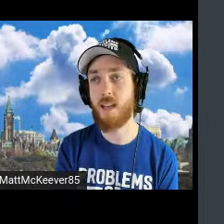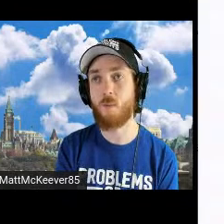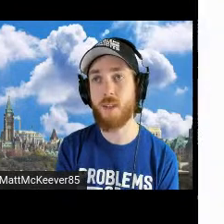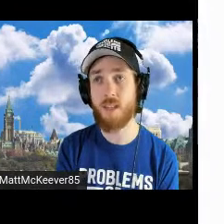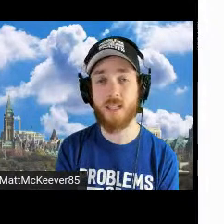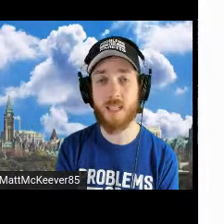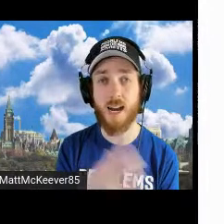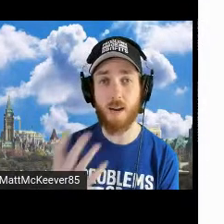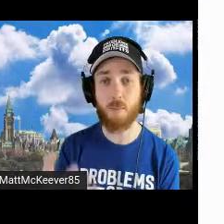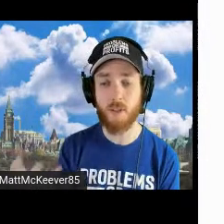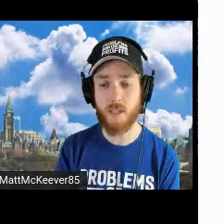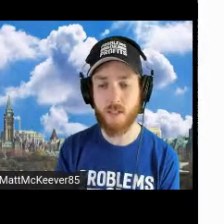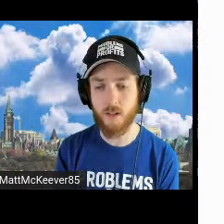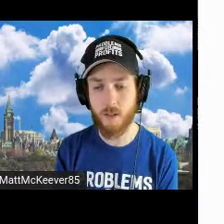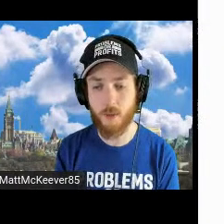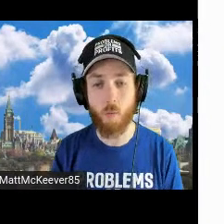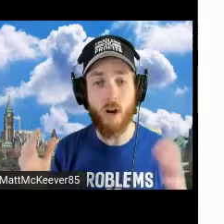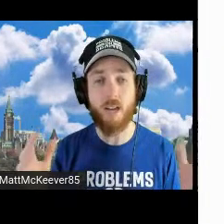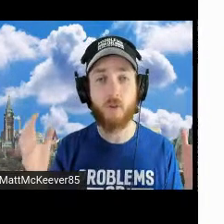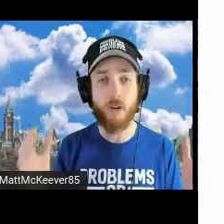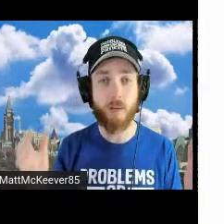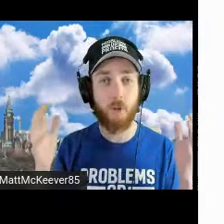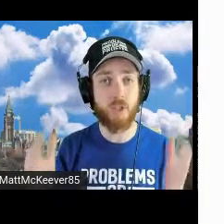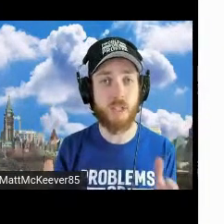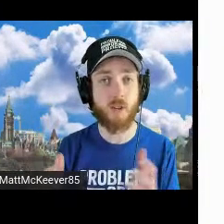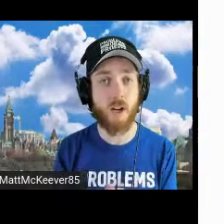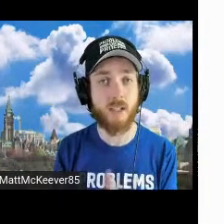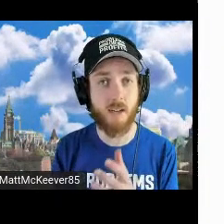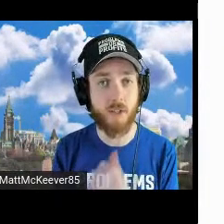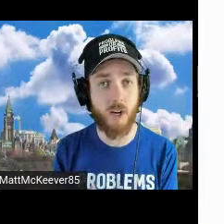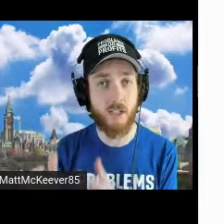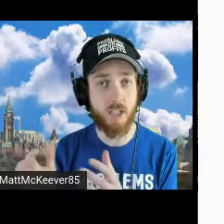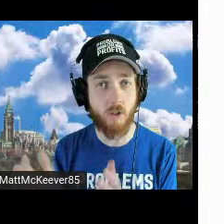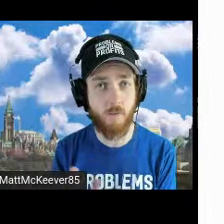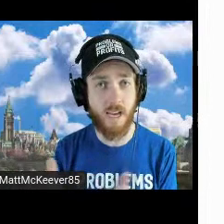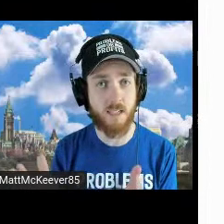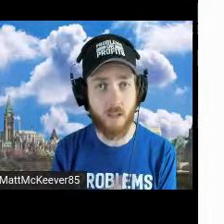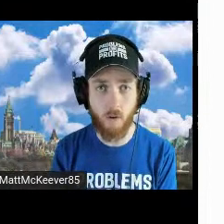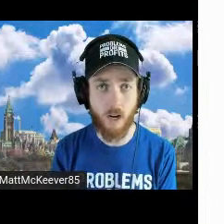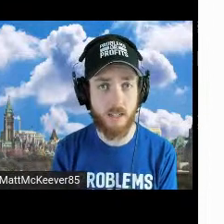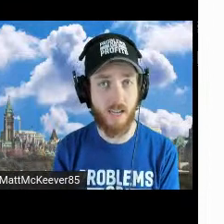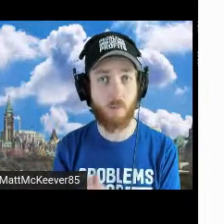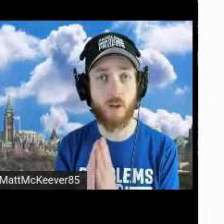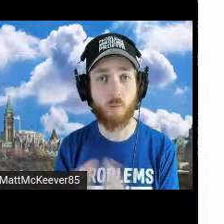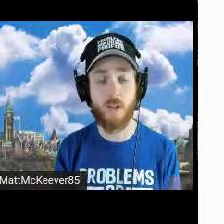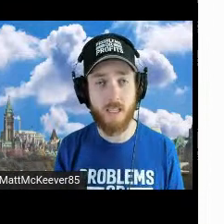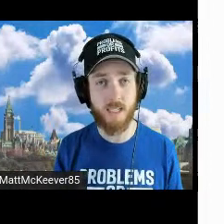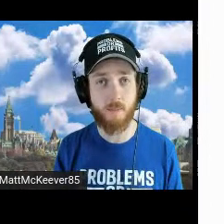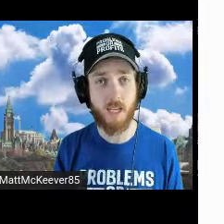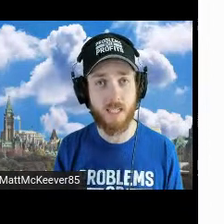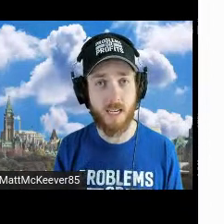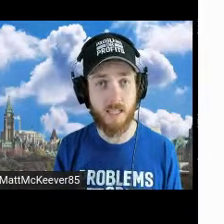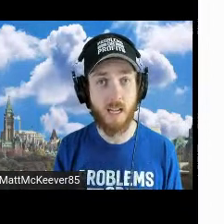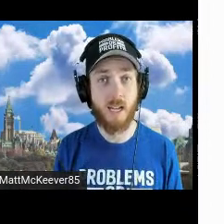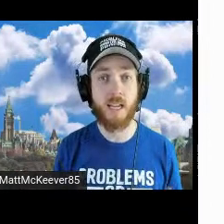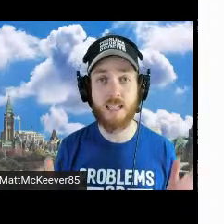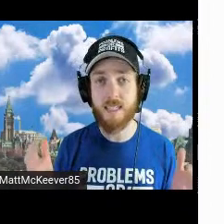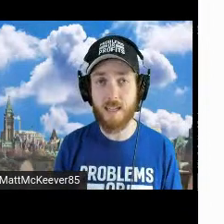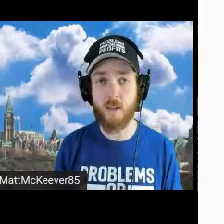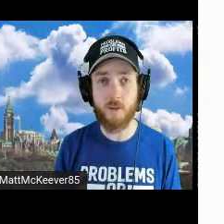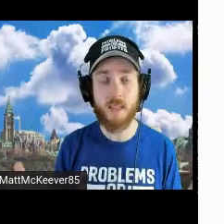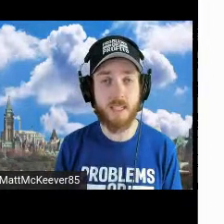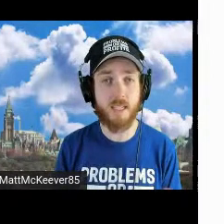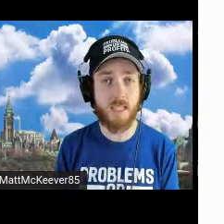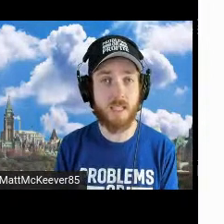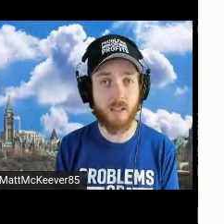And again, one of the things that I'm personally concerned about, why they're trying to push these lockdowns on us so fast, so hard now, when it really doesn't make sense, is